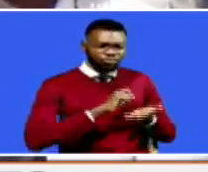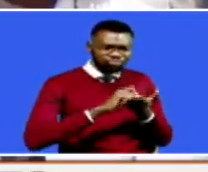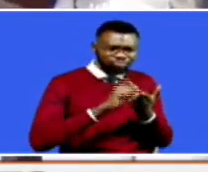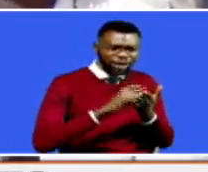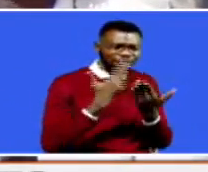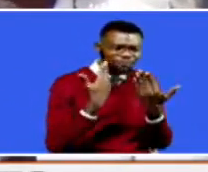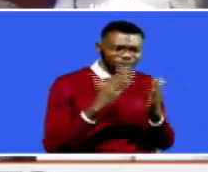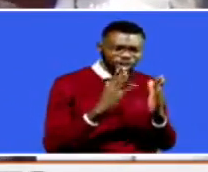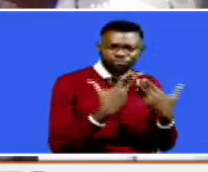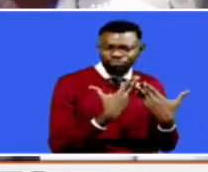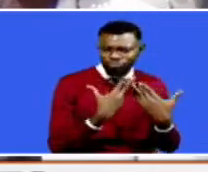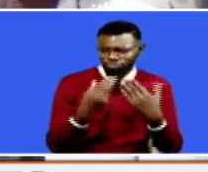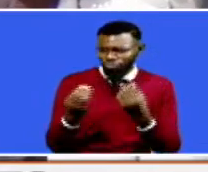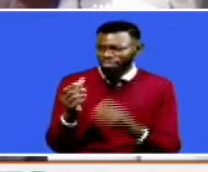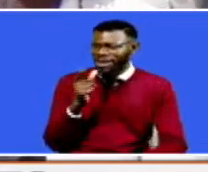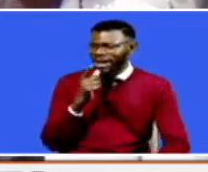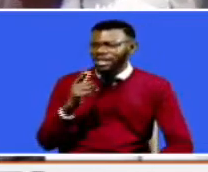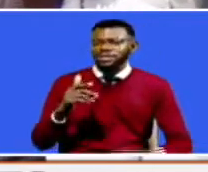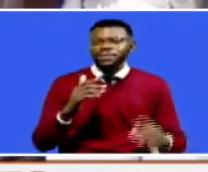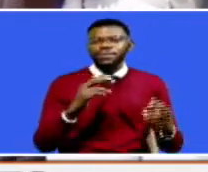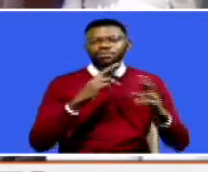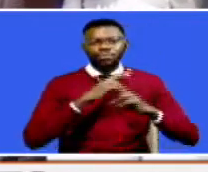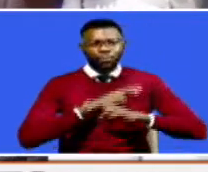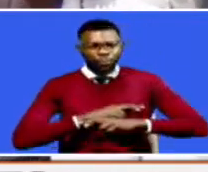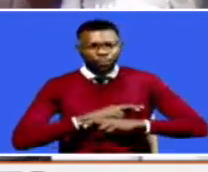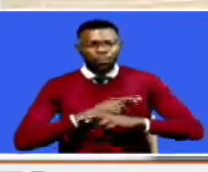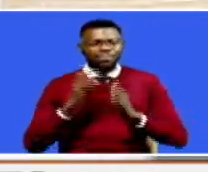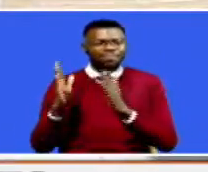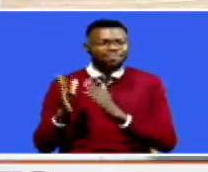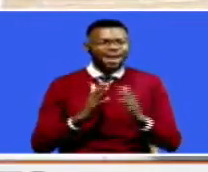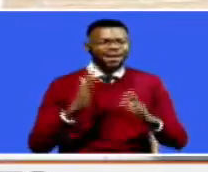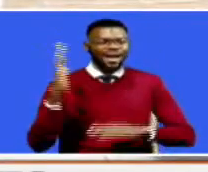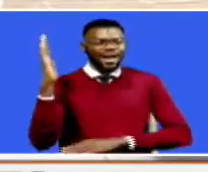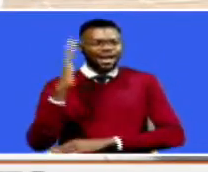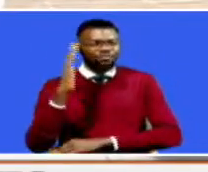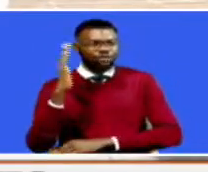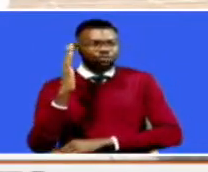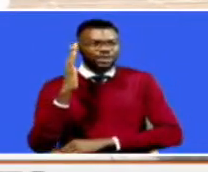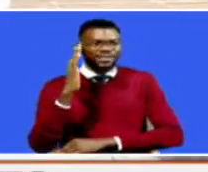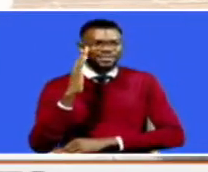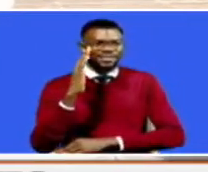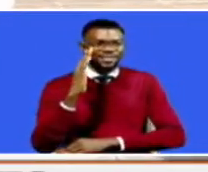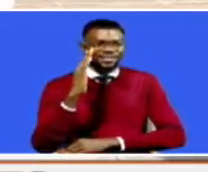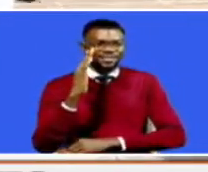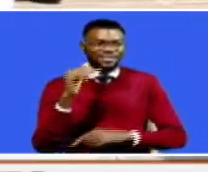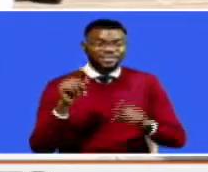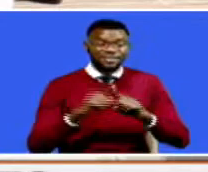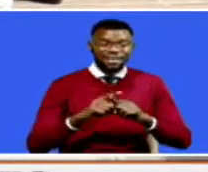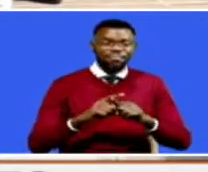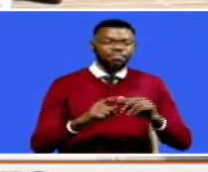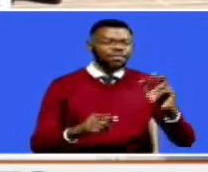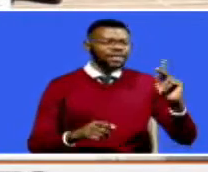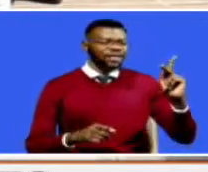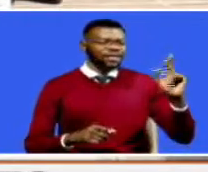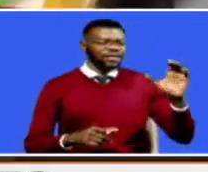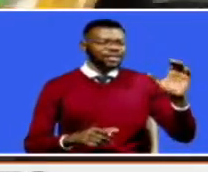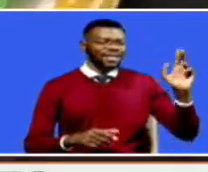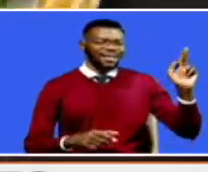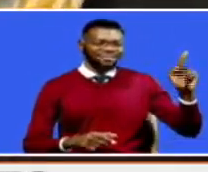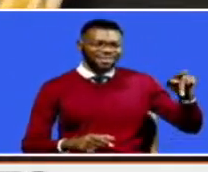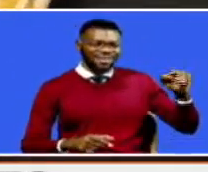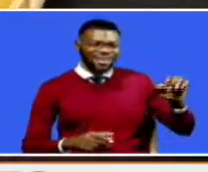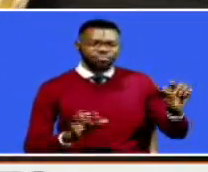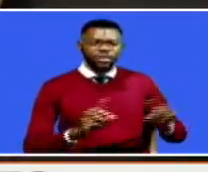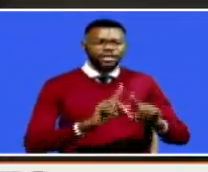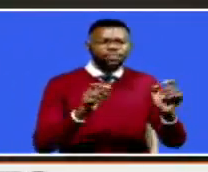their lunch, relax and prepare for the afternoon session. Meanwhile, the Kenya Certificate of Primary Education KCP